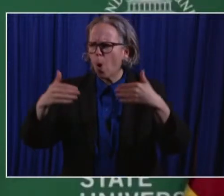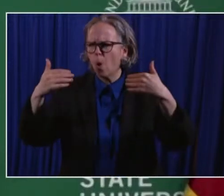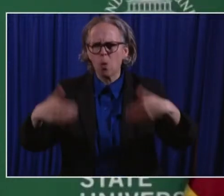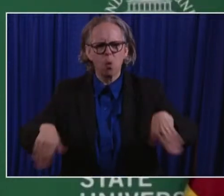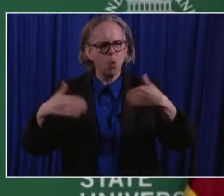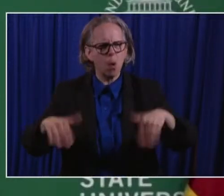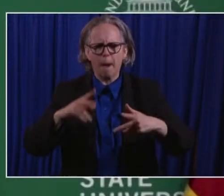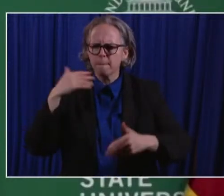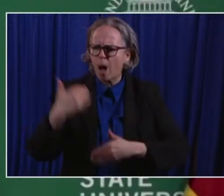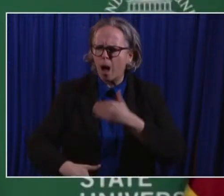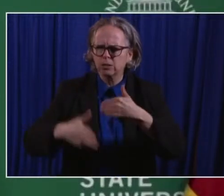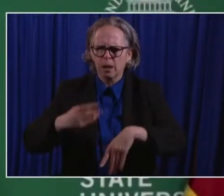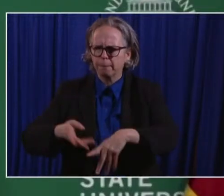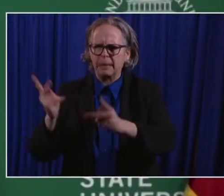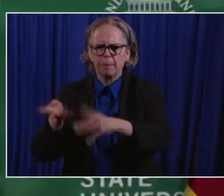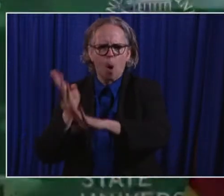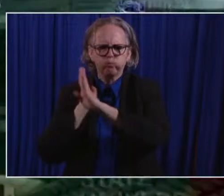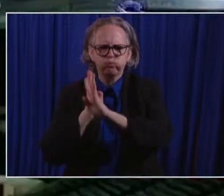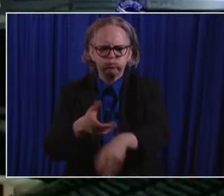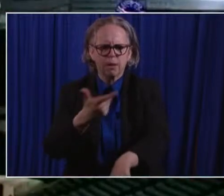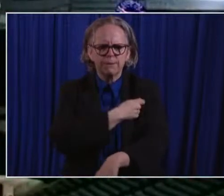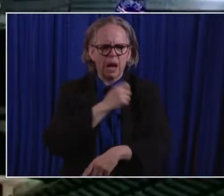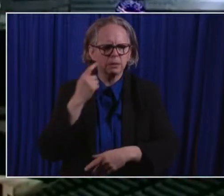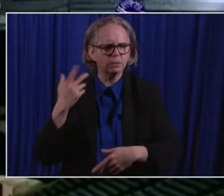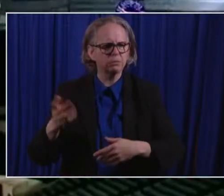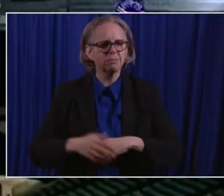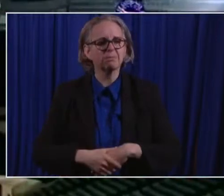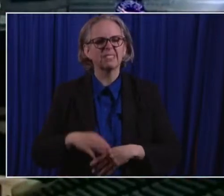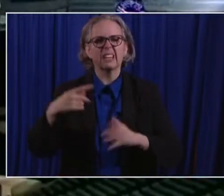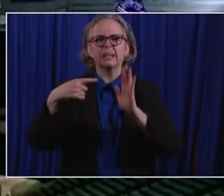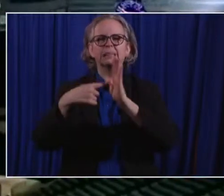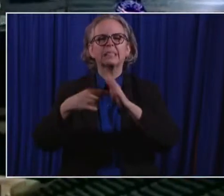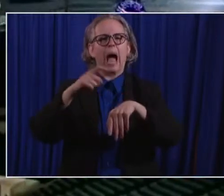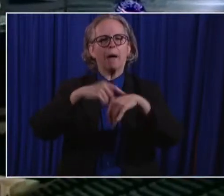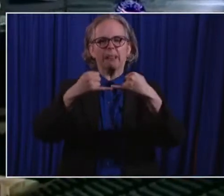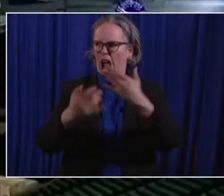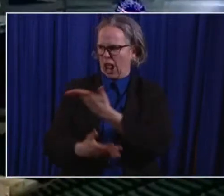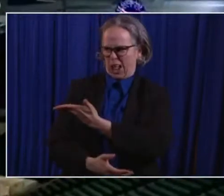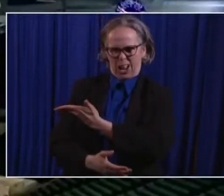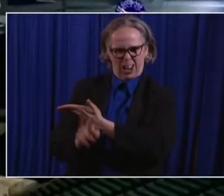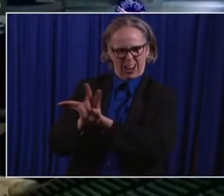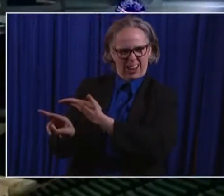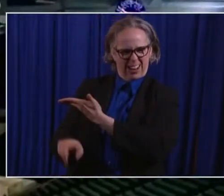that time lapse if we could. We showed this to you a few weeks ago, but it's